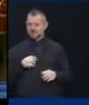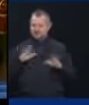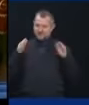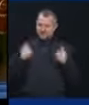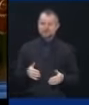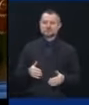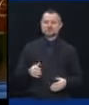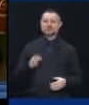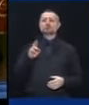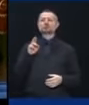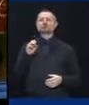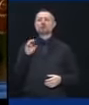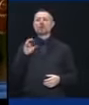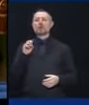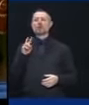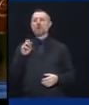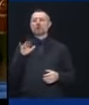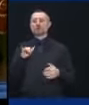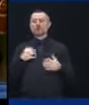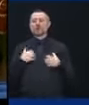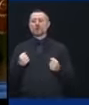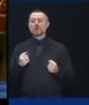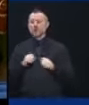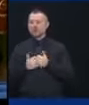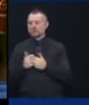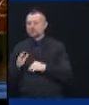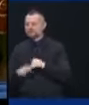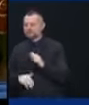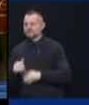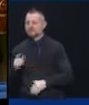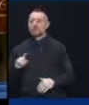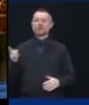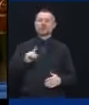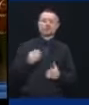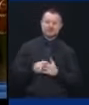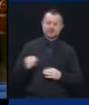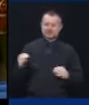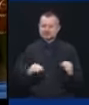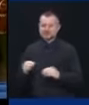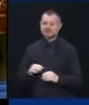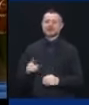recovery items and how we identify the resources for funding those.